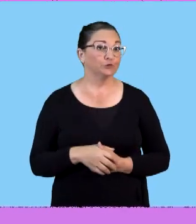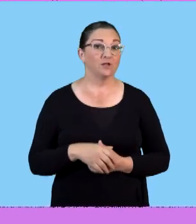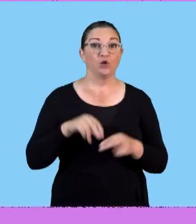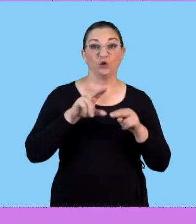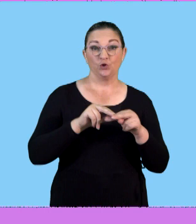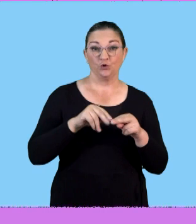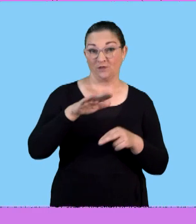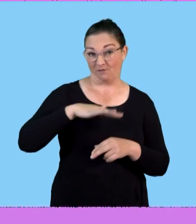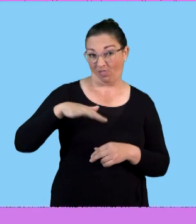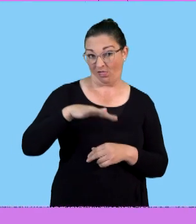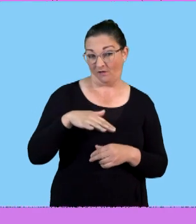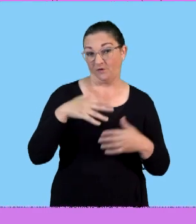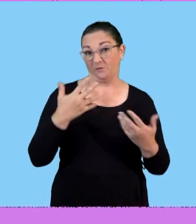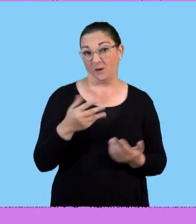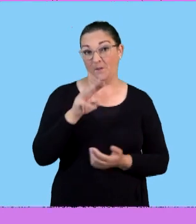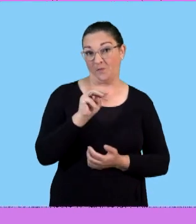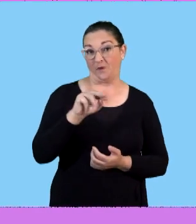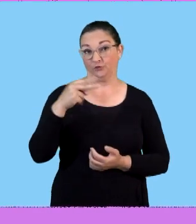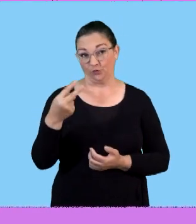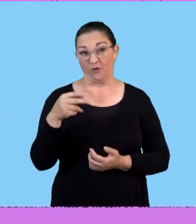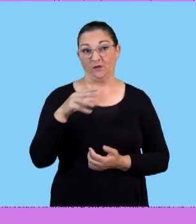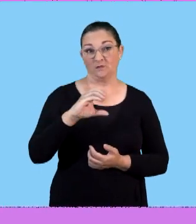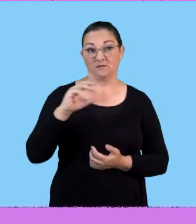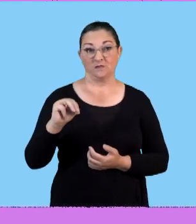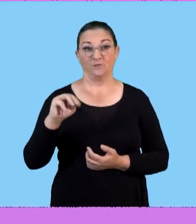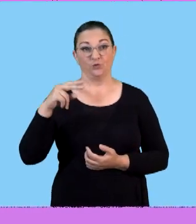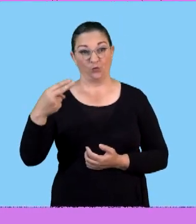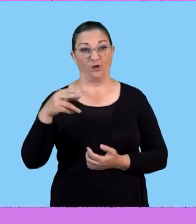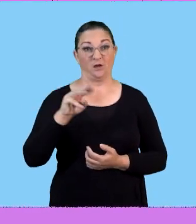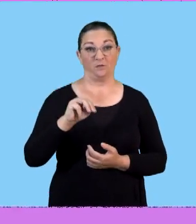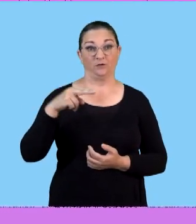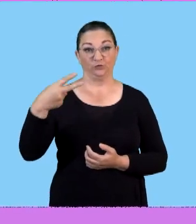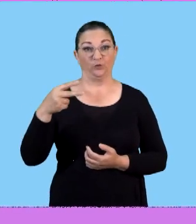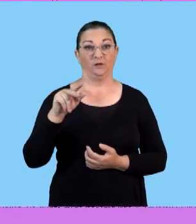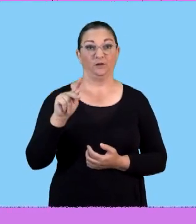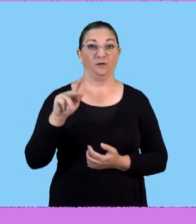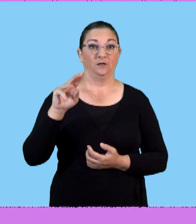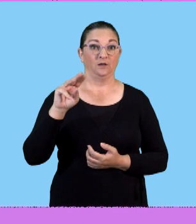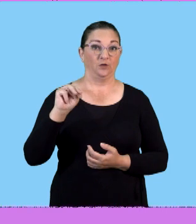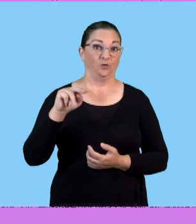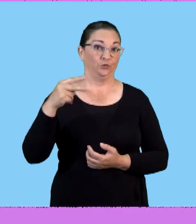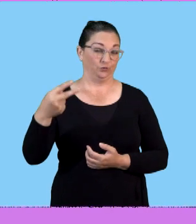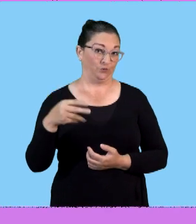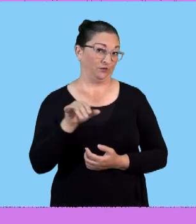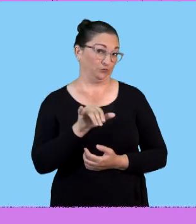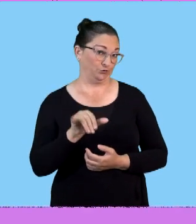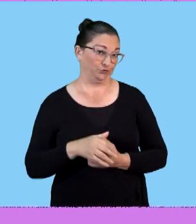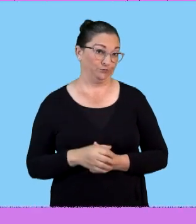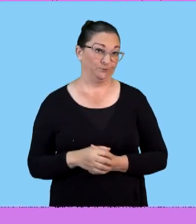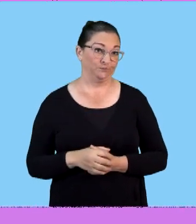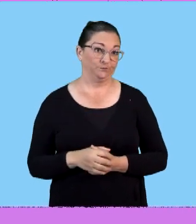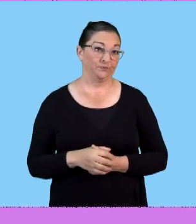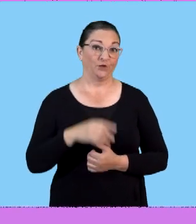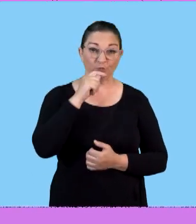So units of area is, for example, millimeters squared, centimeters squared, meters squared, squared